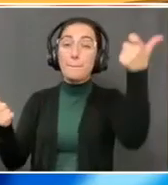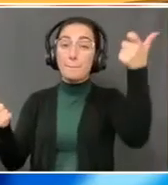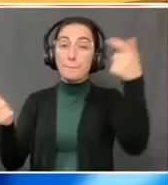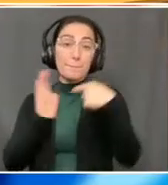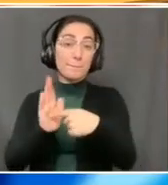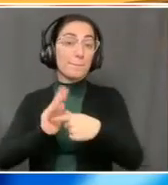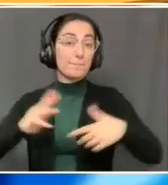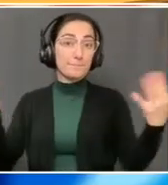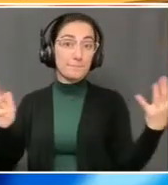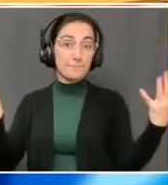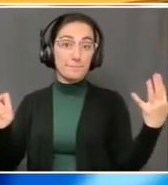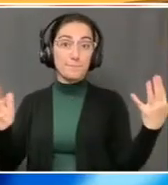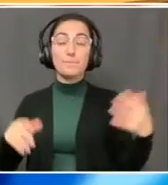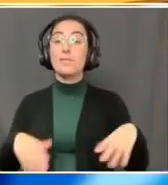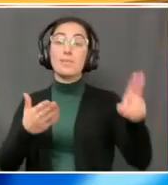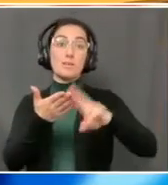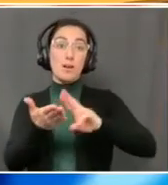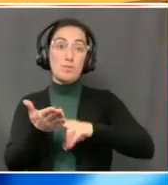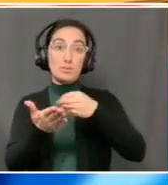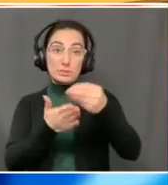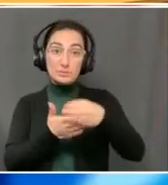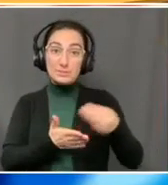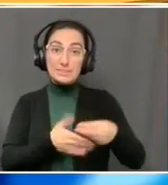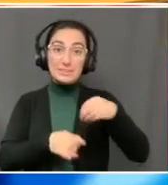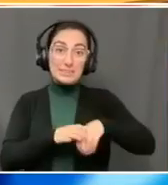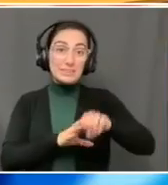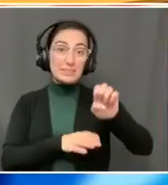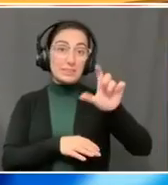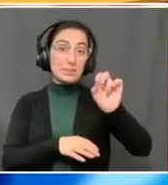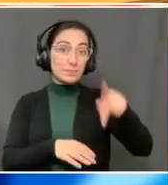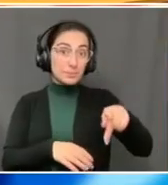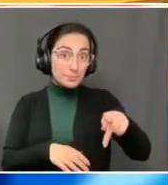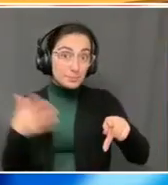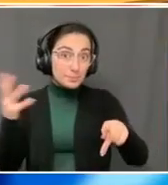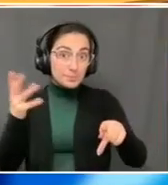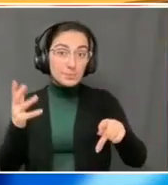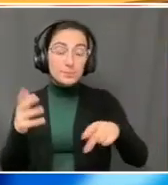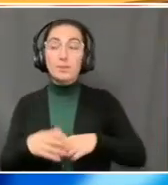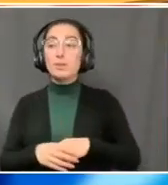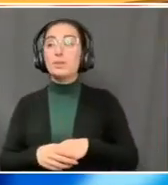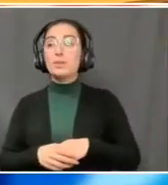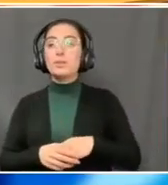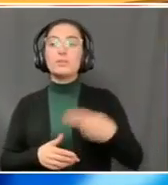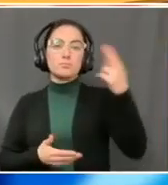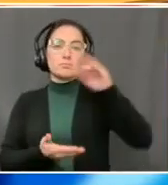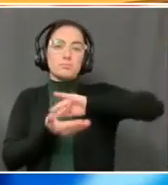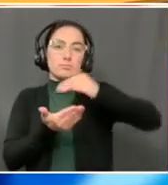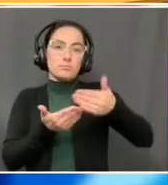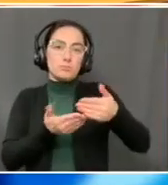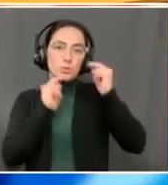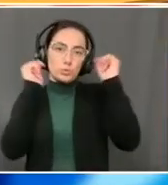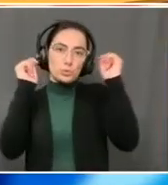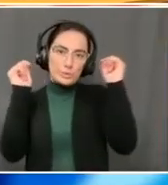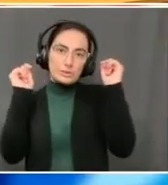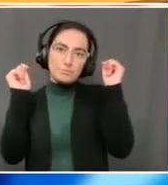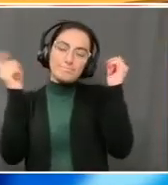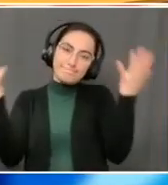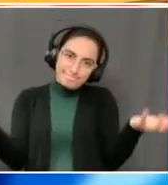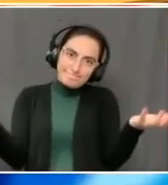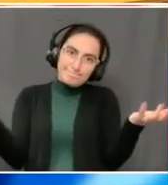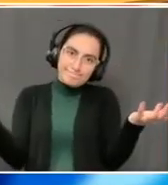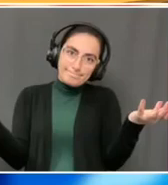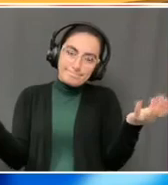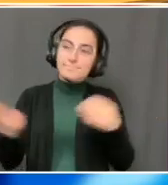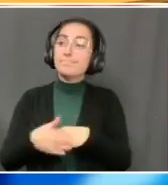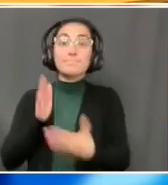of contract spending within ELOP is, of course, our high dosage tutoring. So